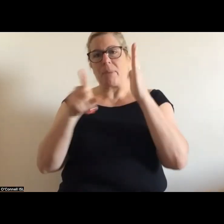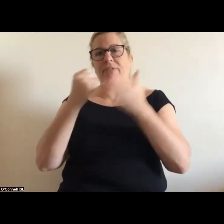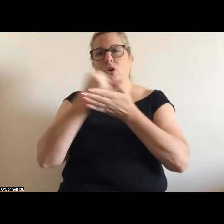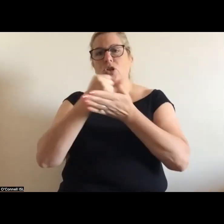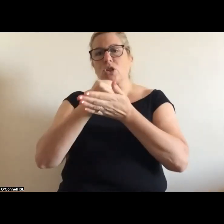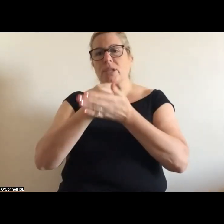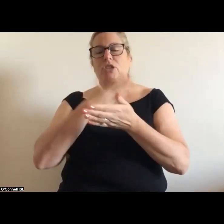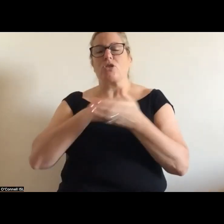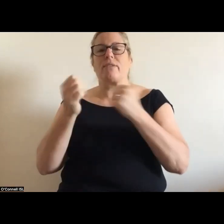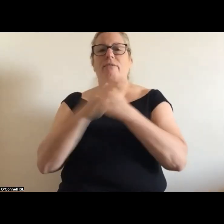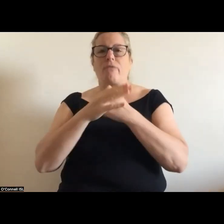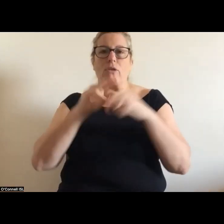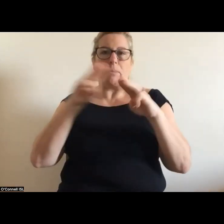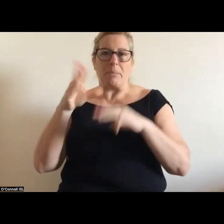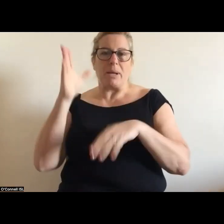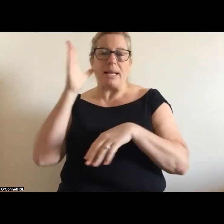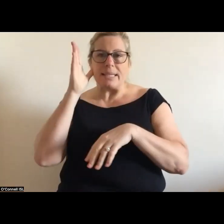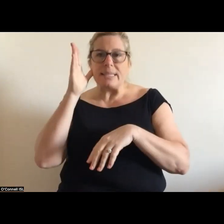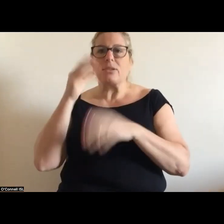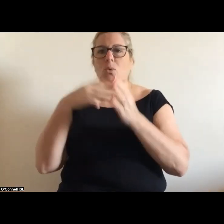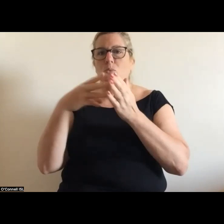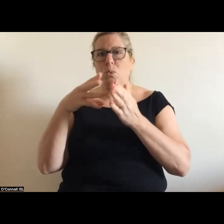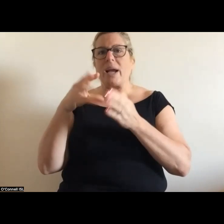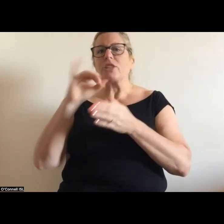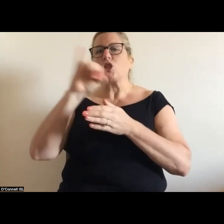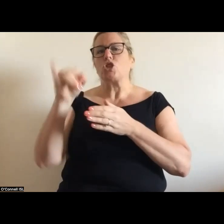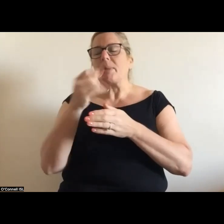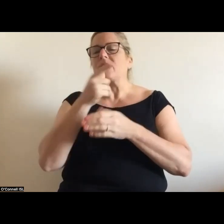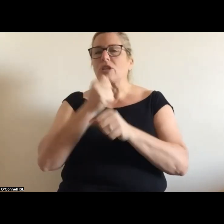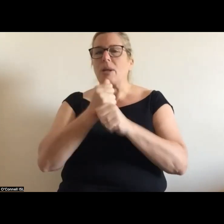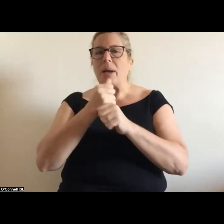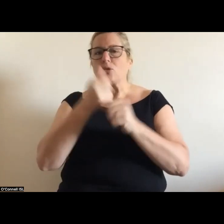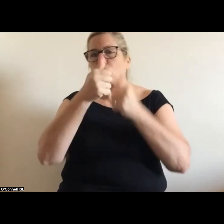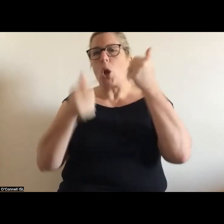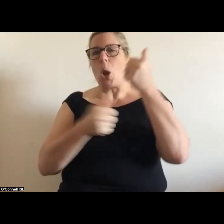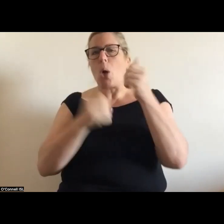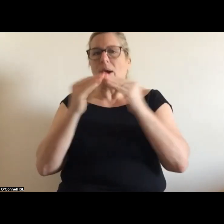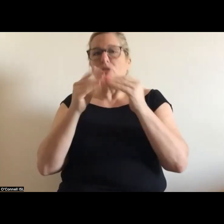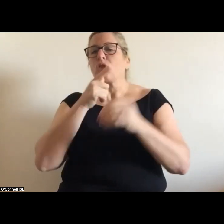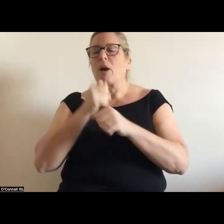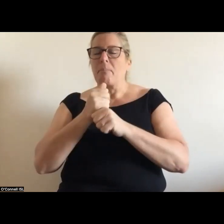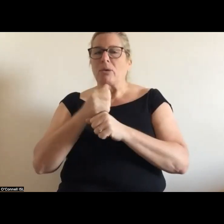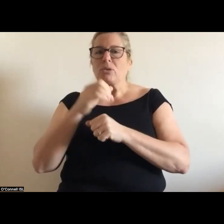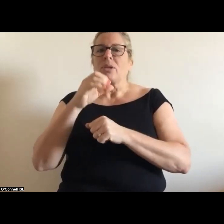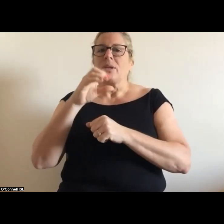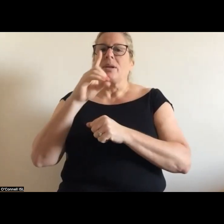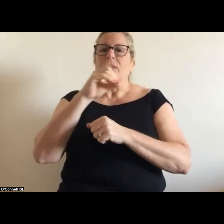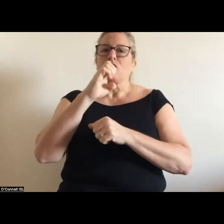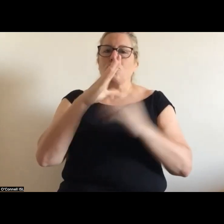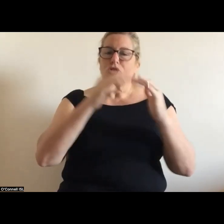to be clear, when Jéromine references the lower house in Irish politics, she's referring to the Dáil, the upper house would be the